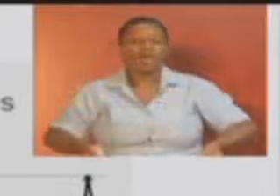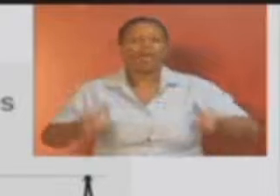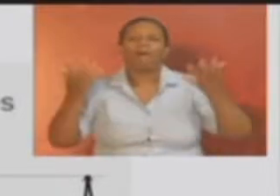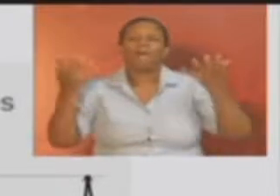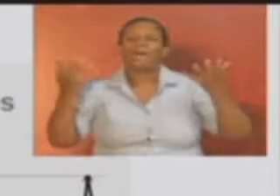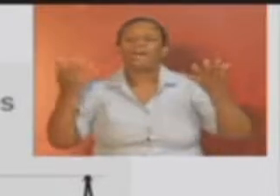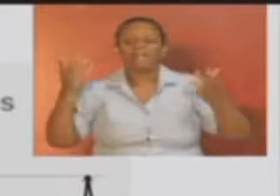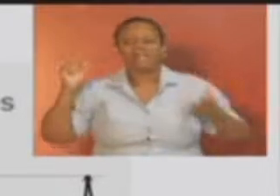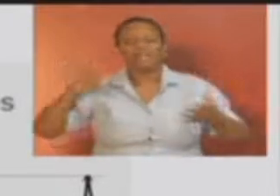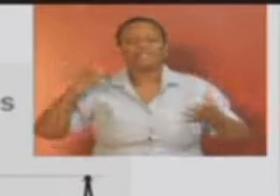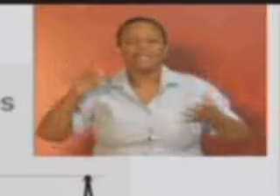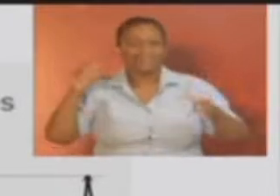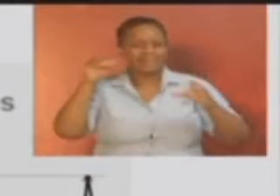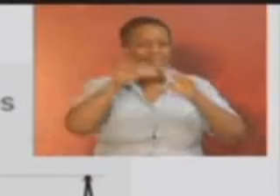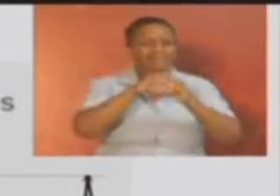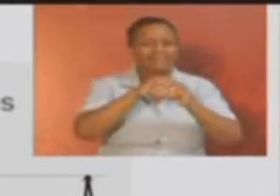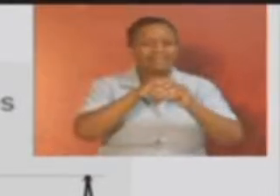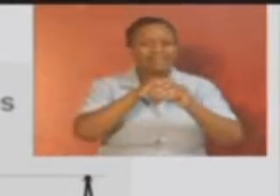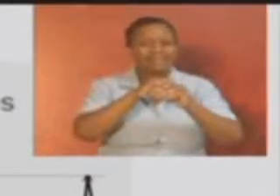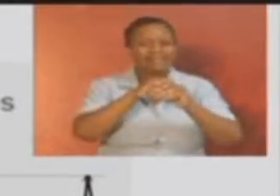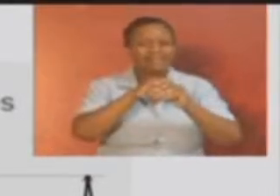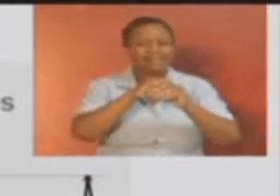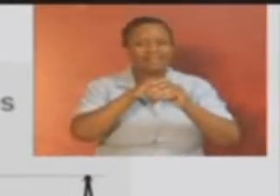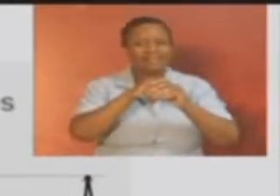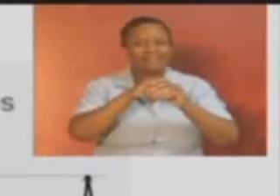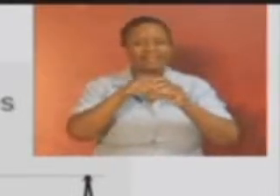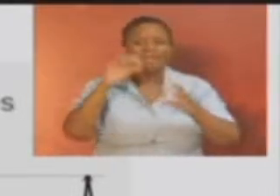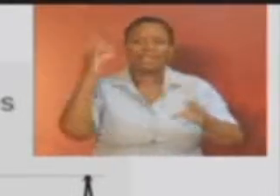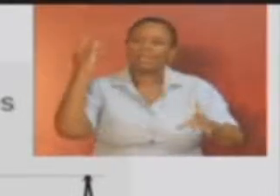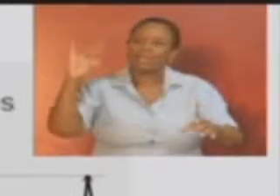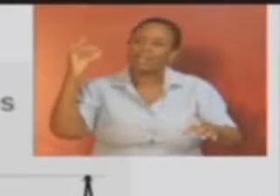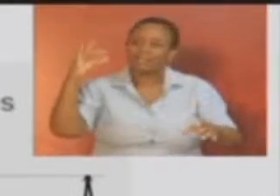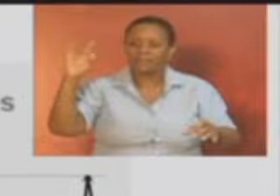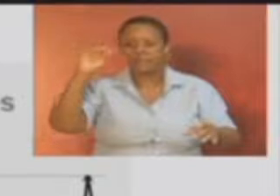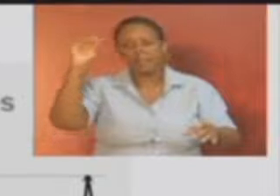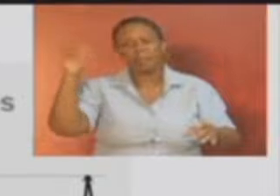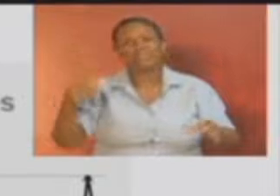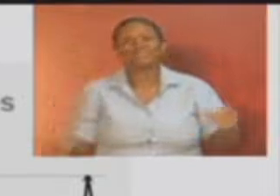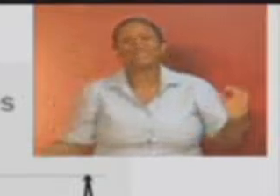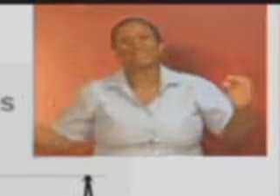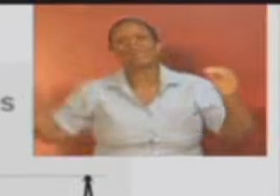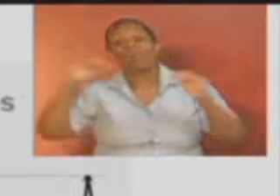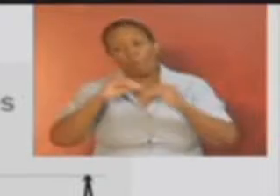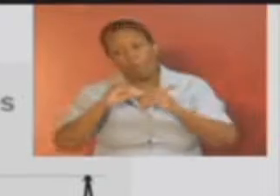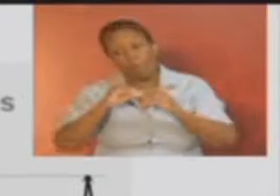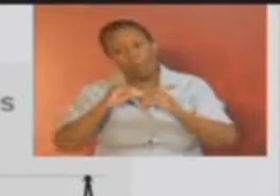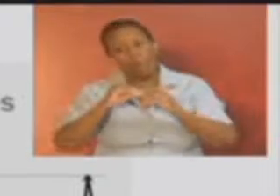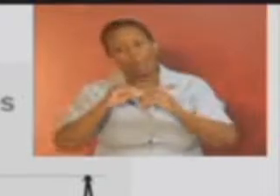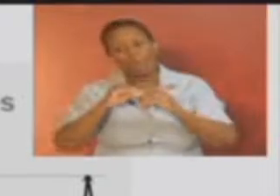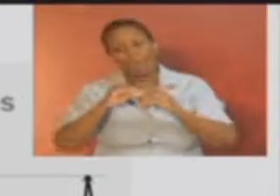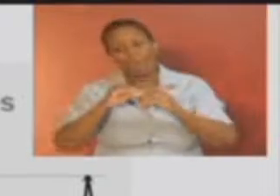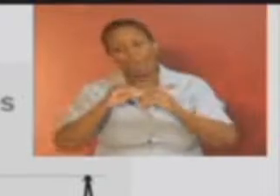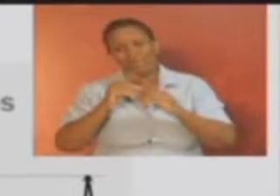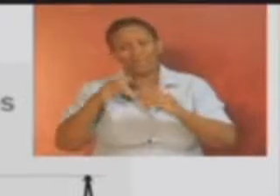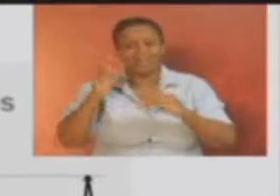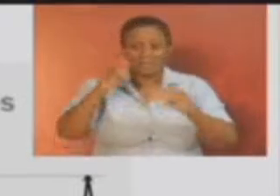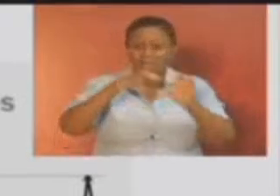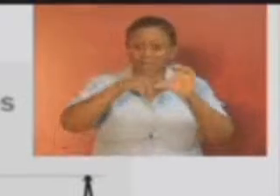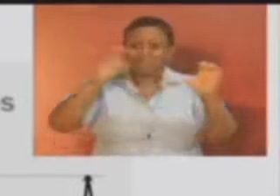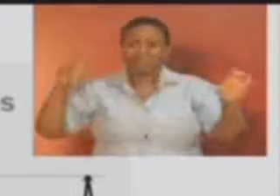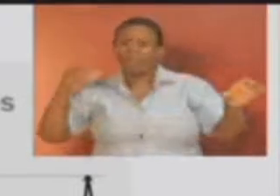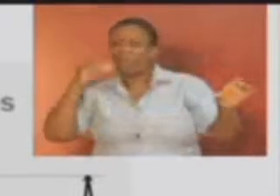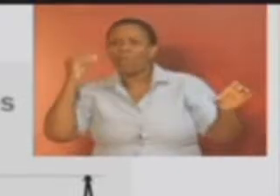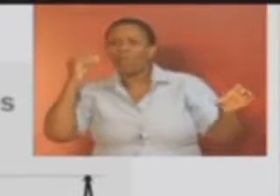The discharge percentages as of last week was 6%. So it meant that for every 100 persons who